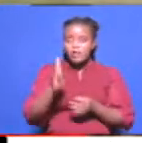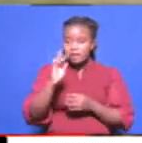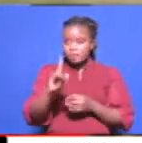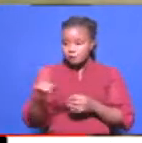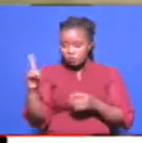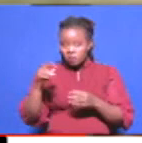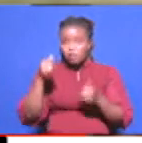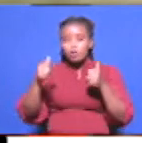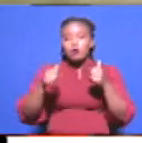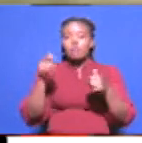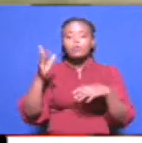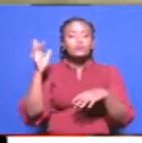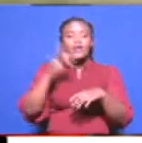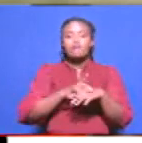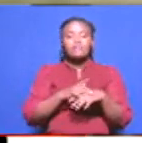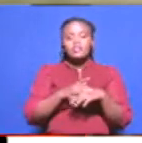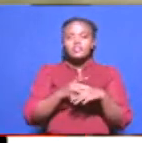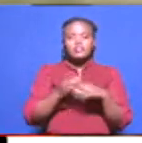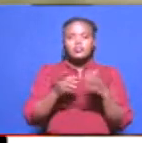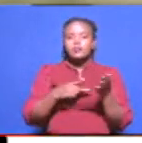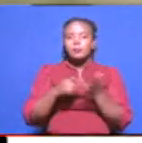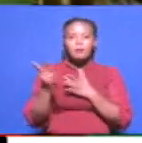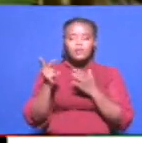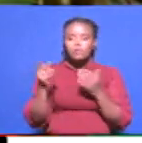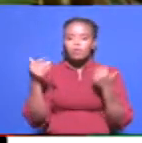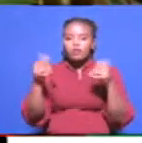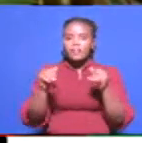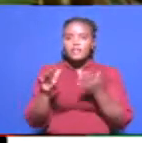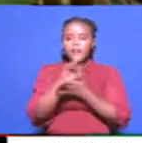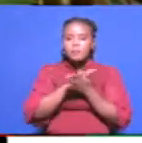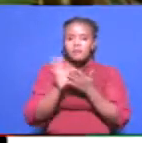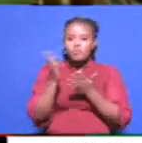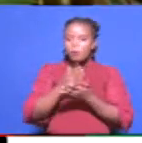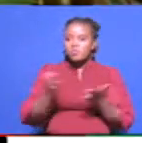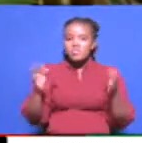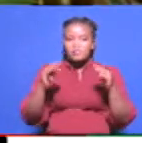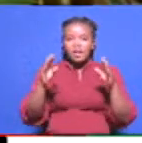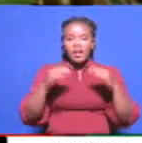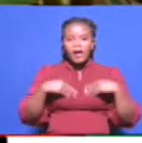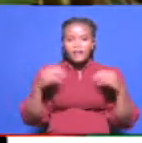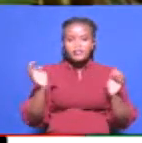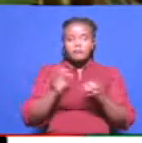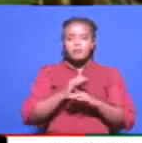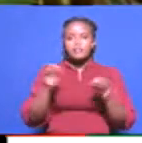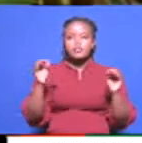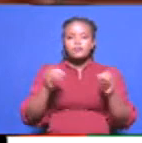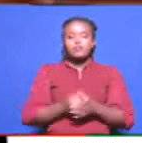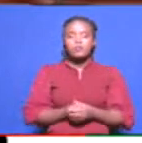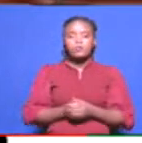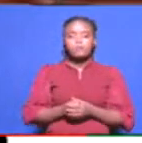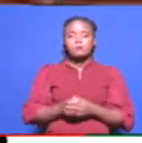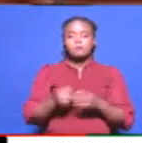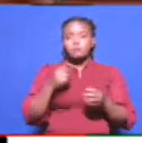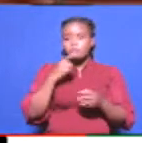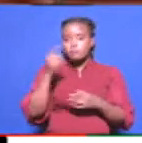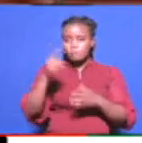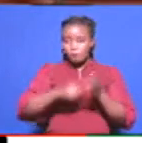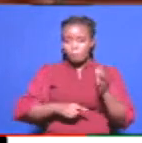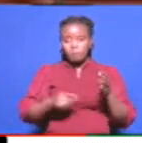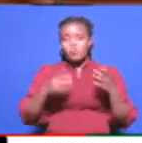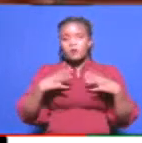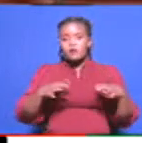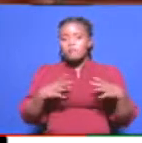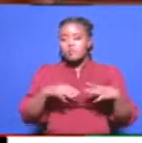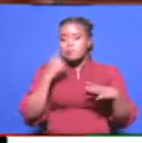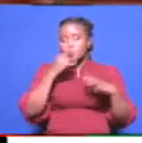the prices of any basic commodity would not be accepted. The Suba South lawmaker says those opposing the finance bill were being